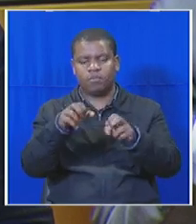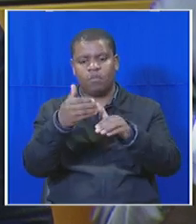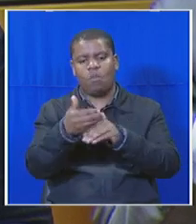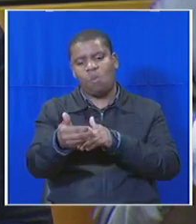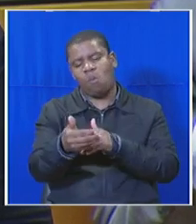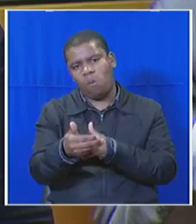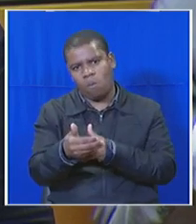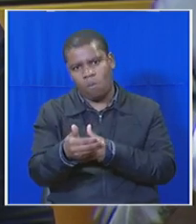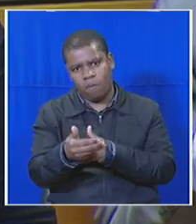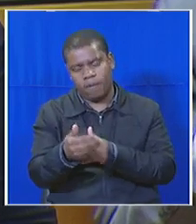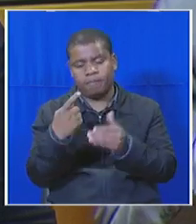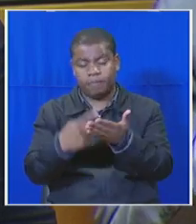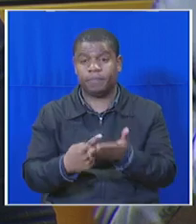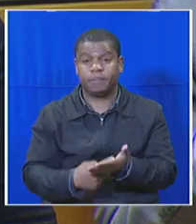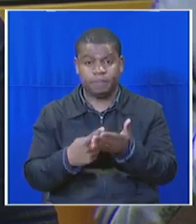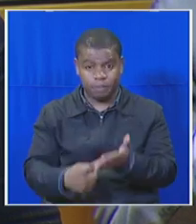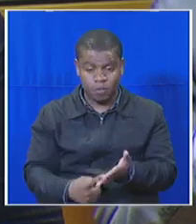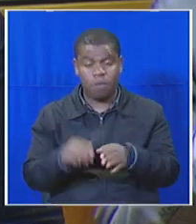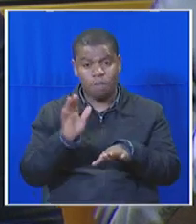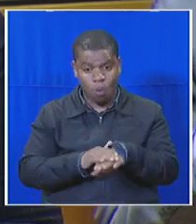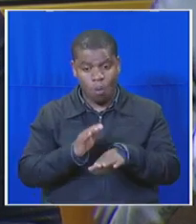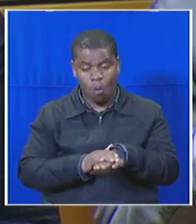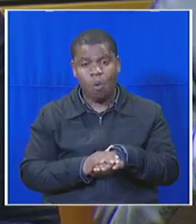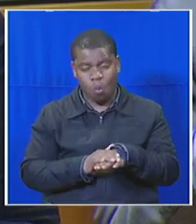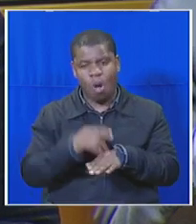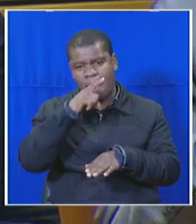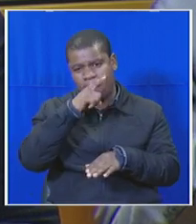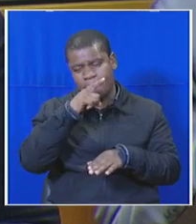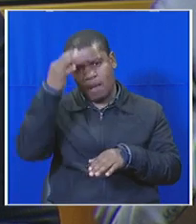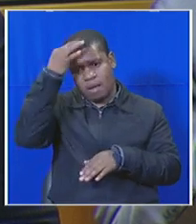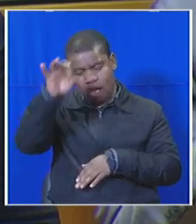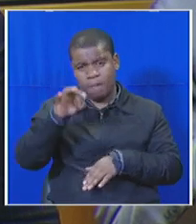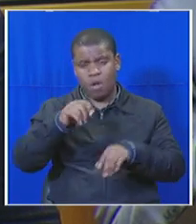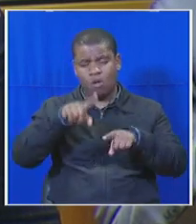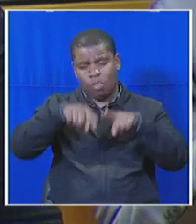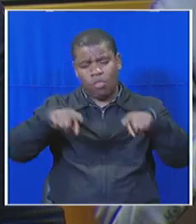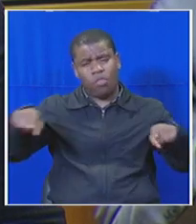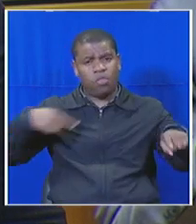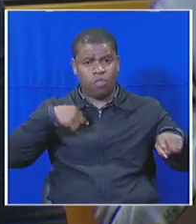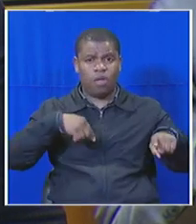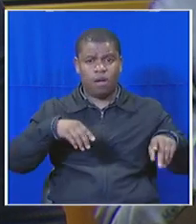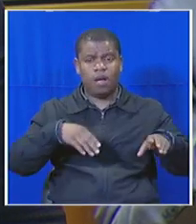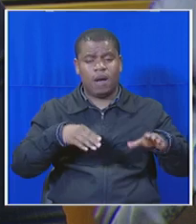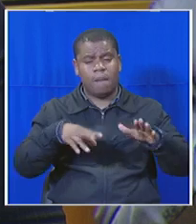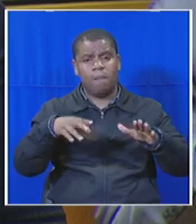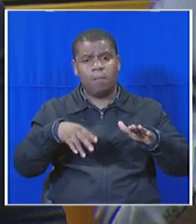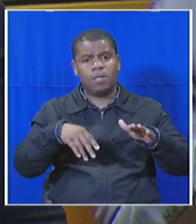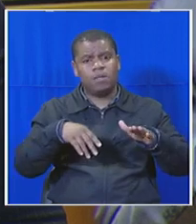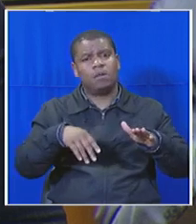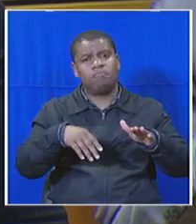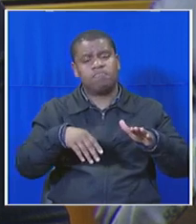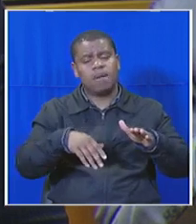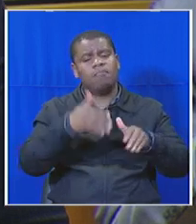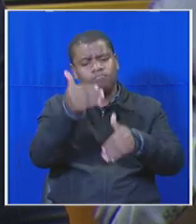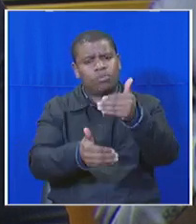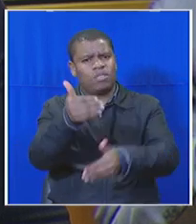sitting debates the excessive bureaucratic red tape that hinders child adoption processes in our country and what urgent steps should be taken